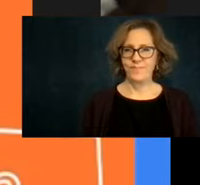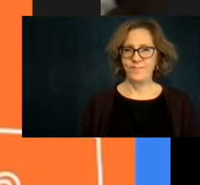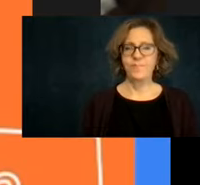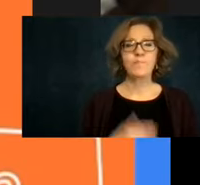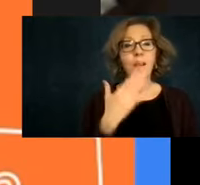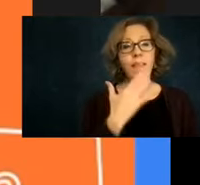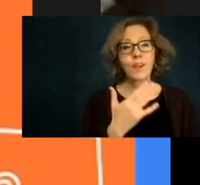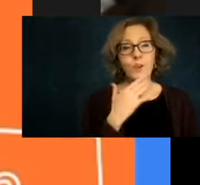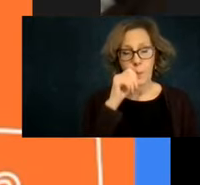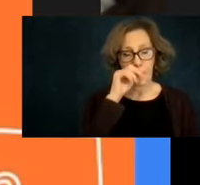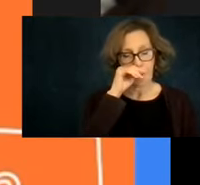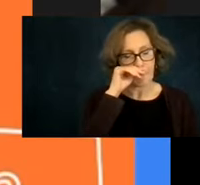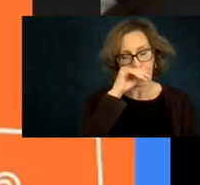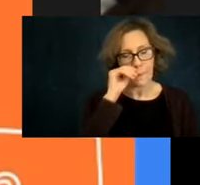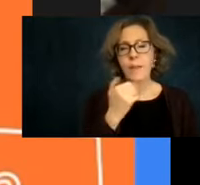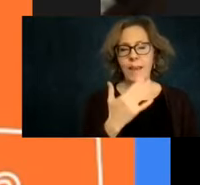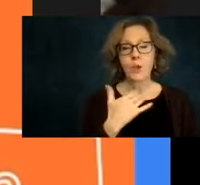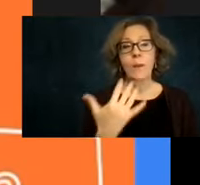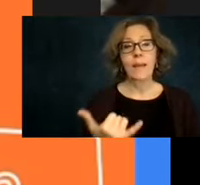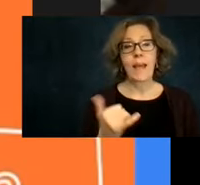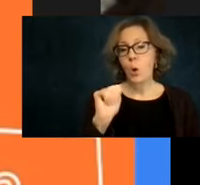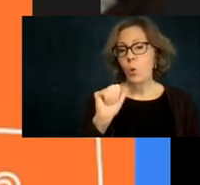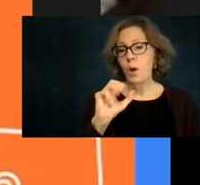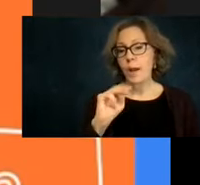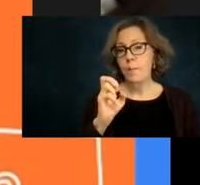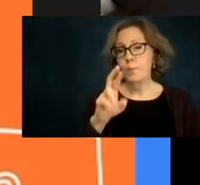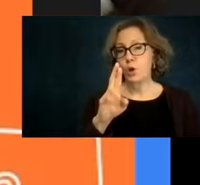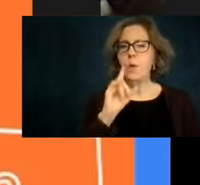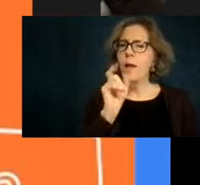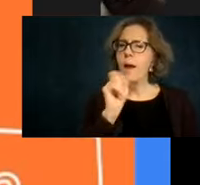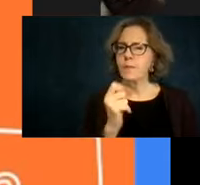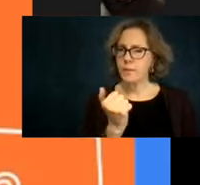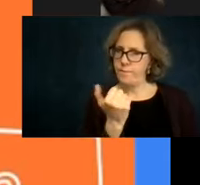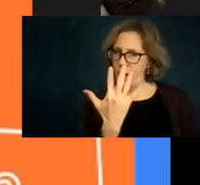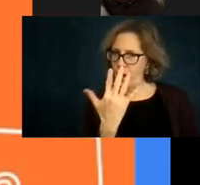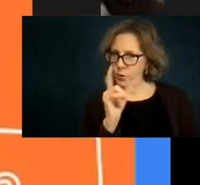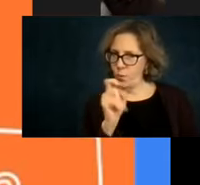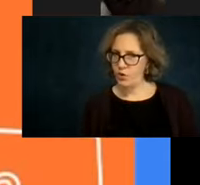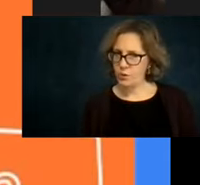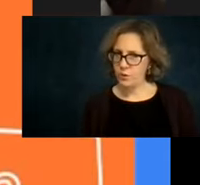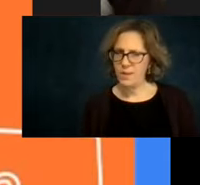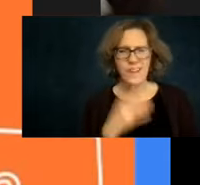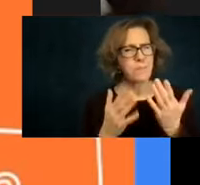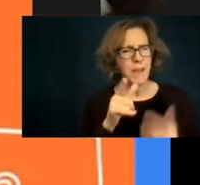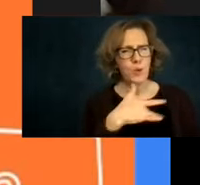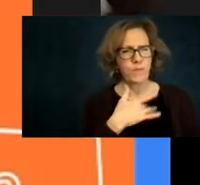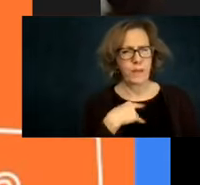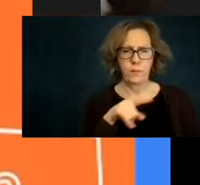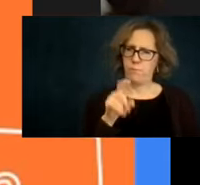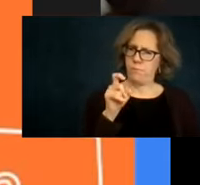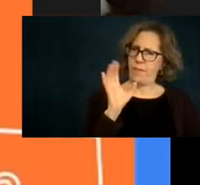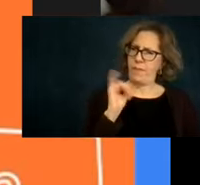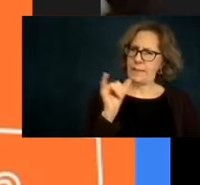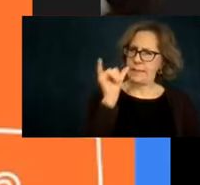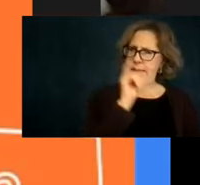Thank you for that. Now Amber is going to ask you five questions that may seem strange or even